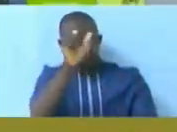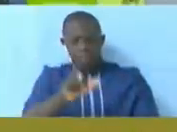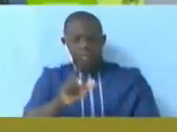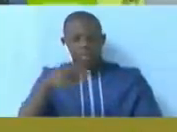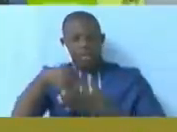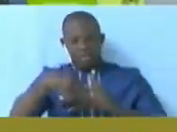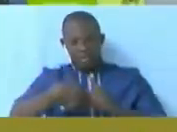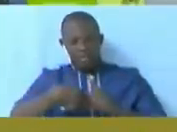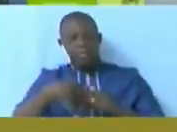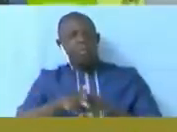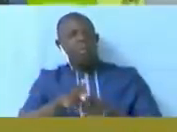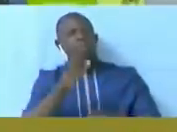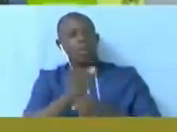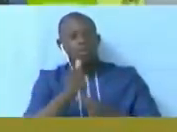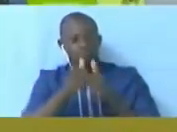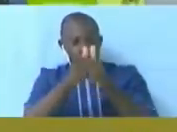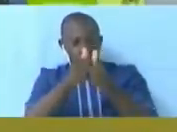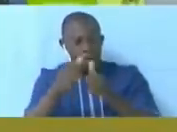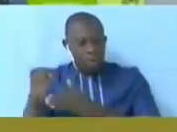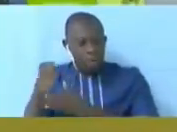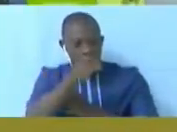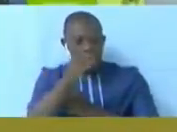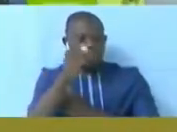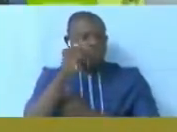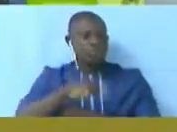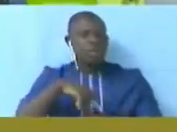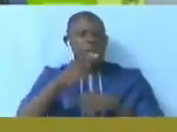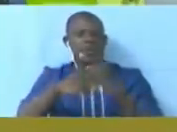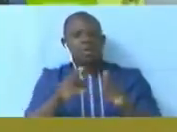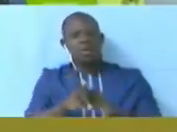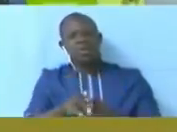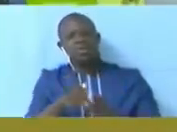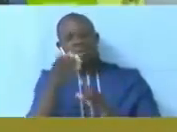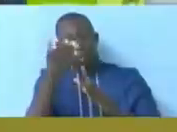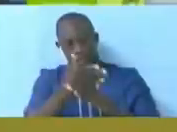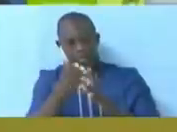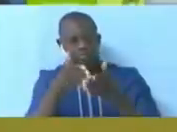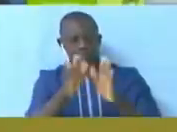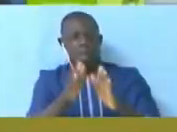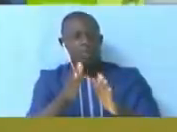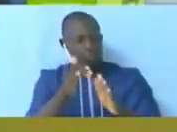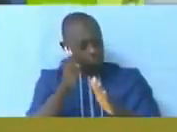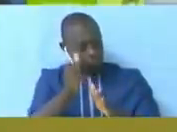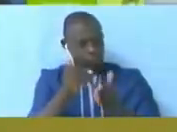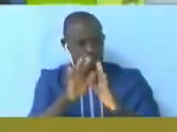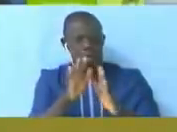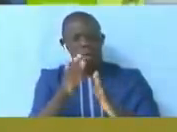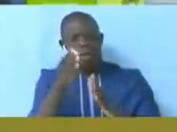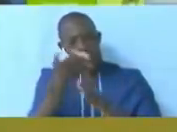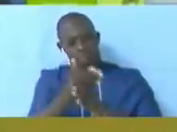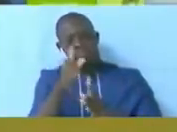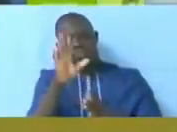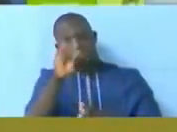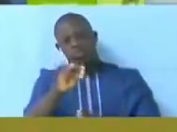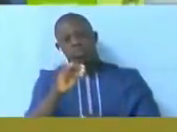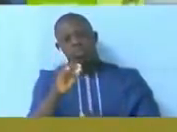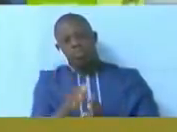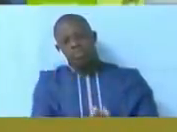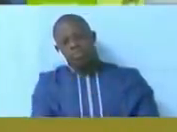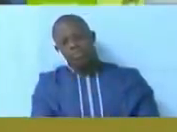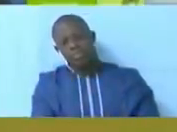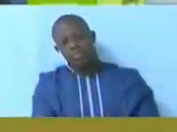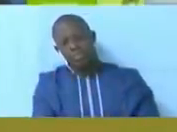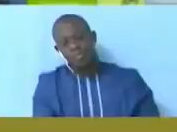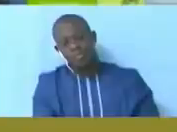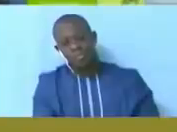but it was meant to be exercised. That power was meant to be exercised in good faith. Kulome ya lonko, amanke ko